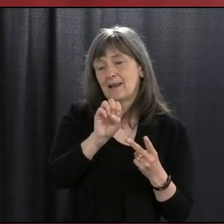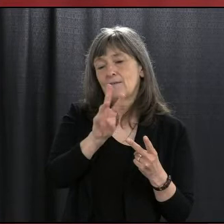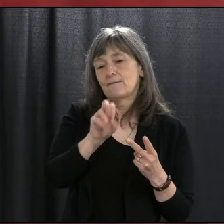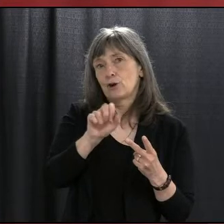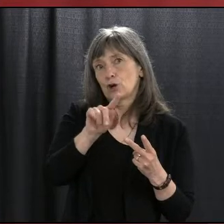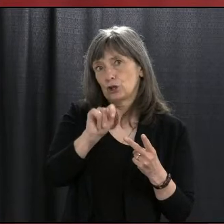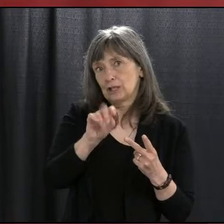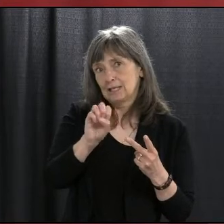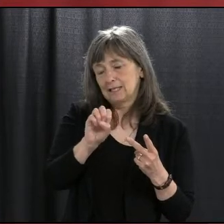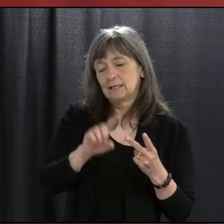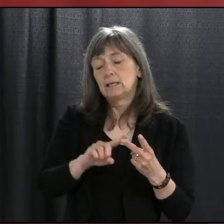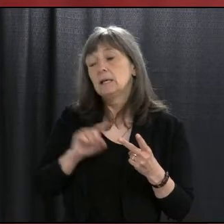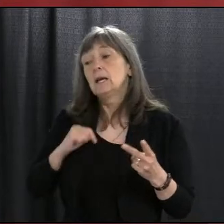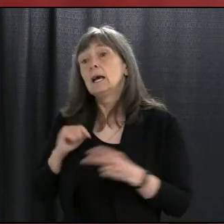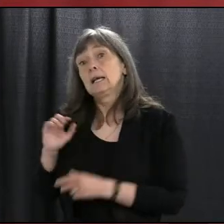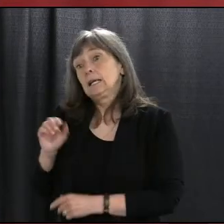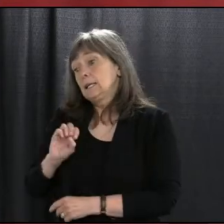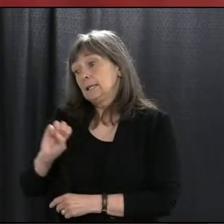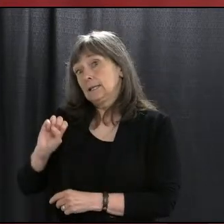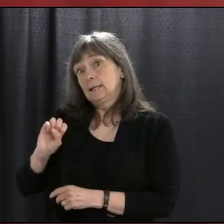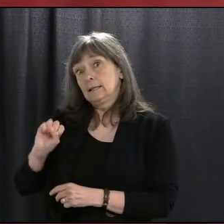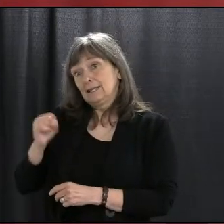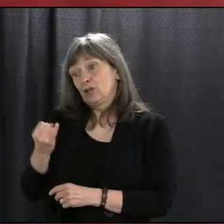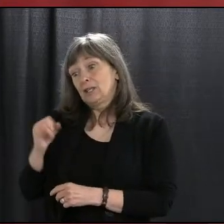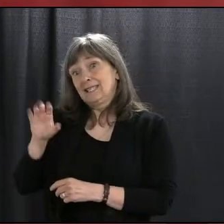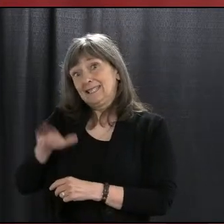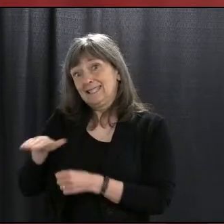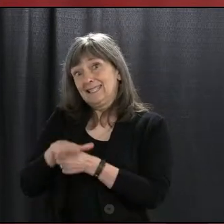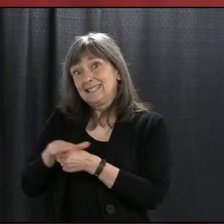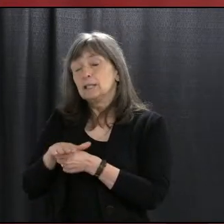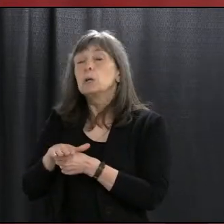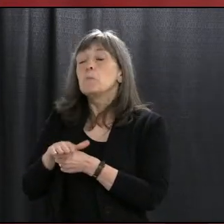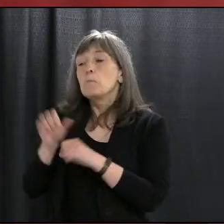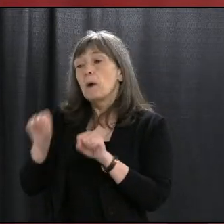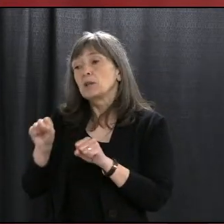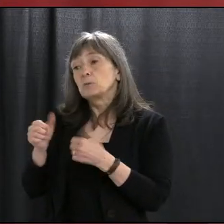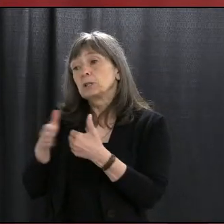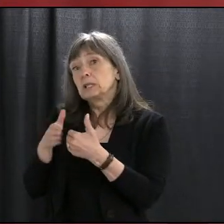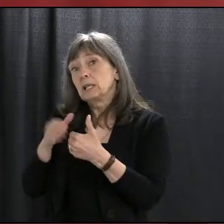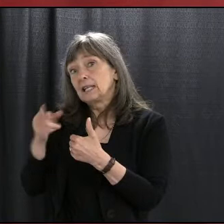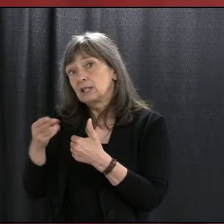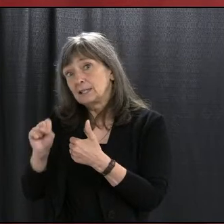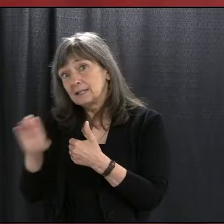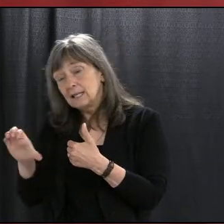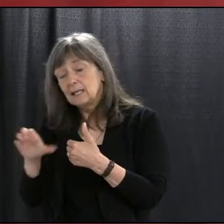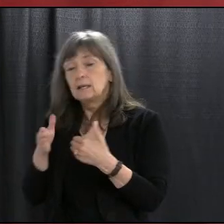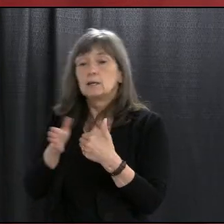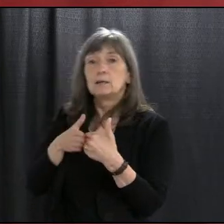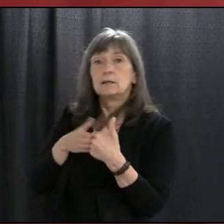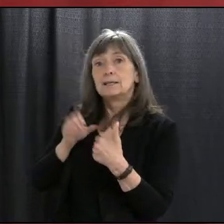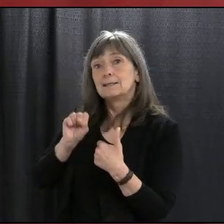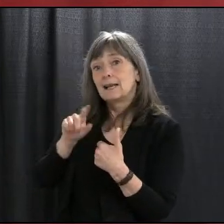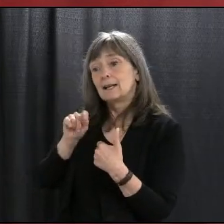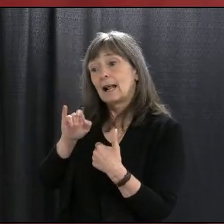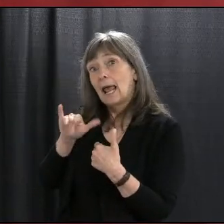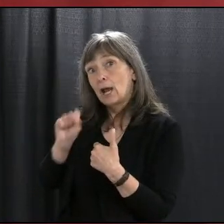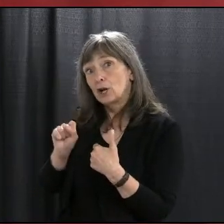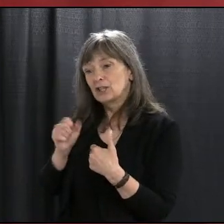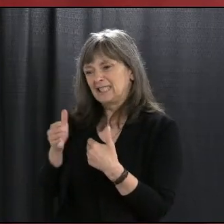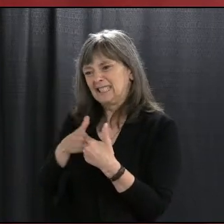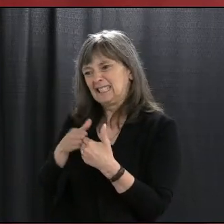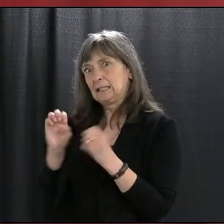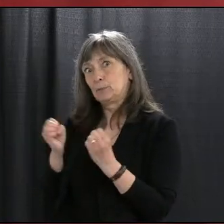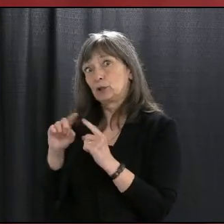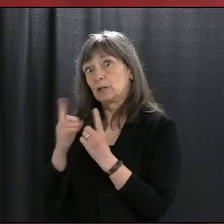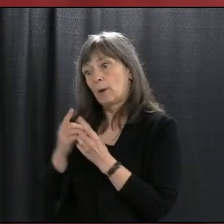services in both the rural and urban areas and may operate adjacent to the Health Science Centre as well as St. Clair's Mercy Hospital emergency